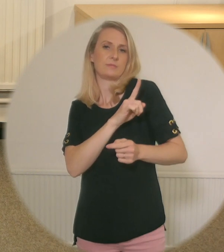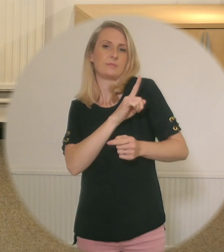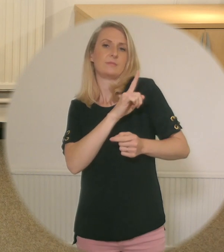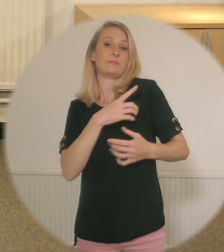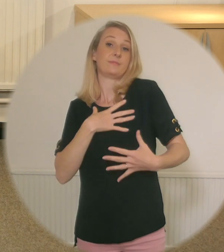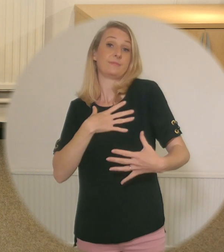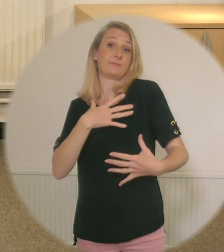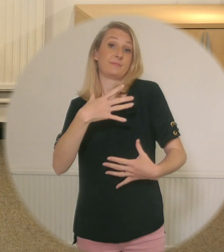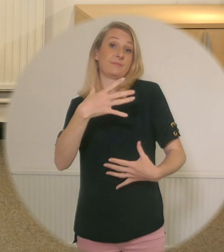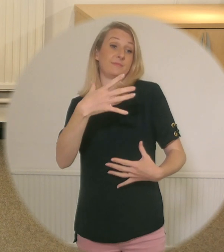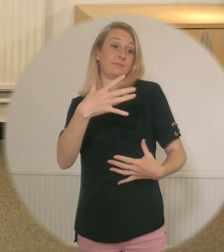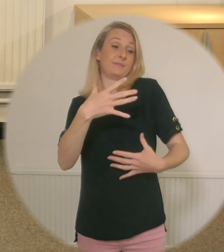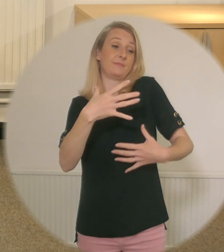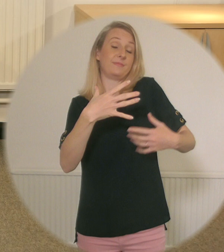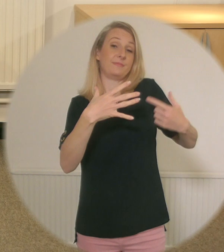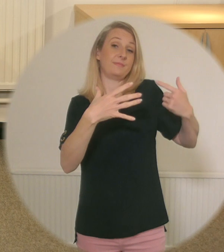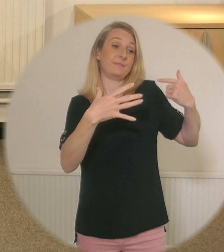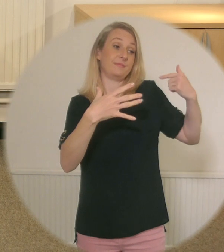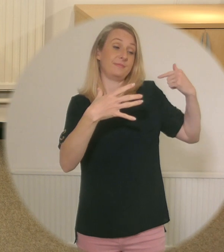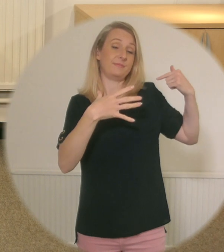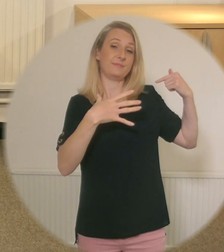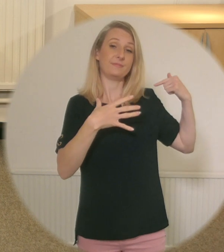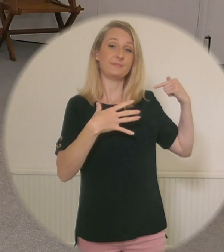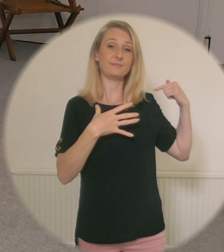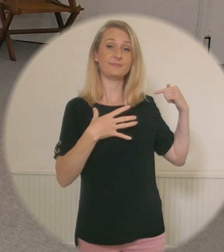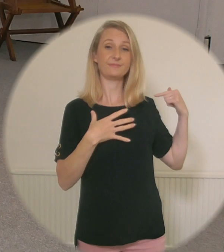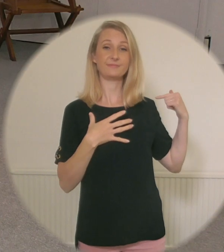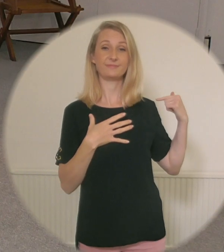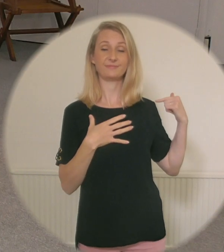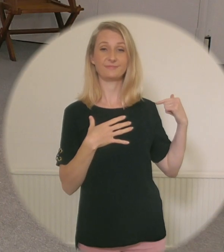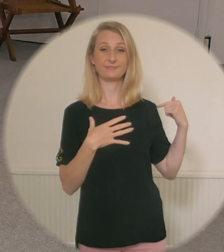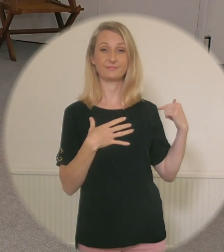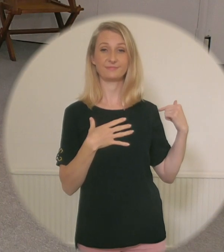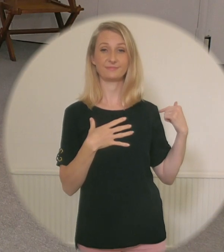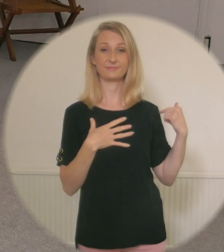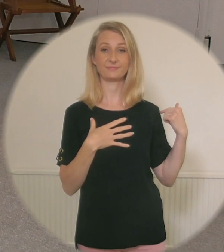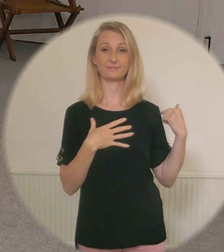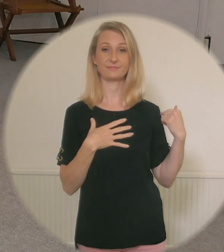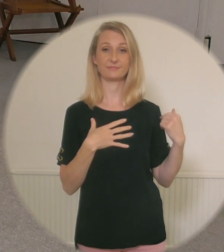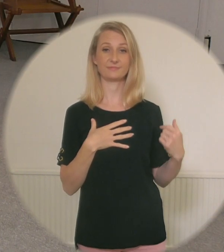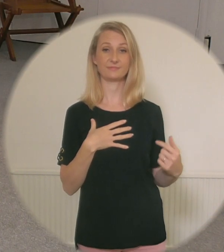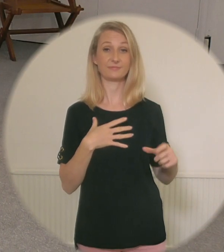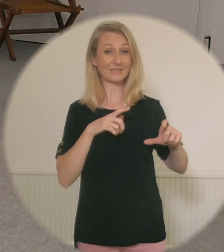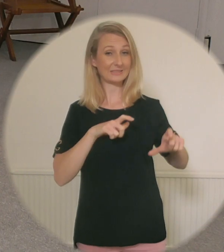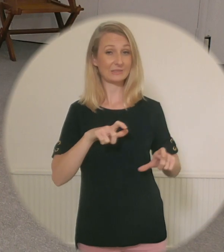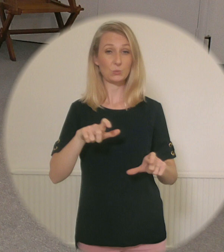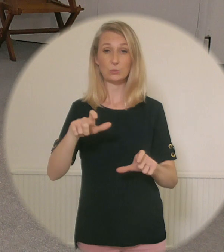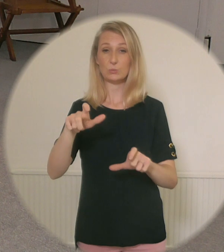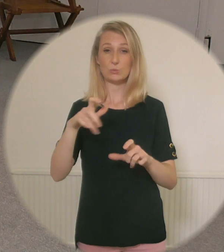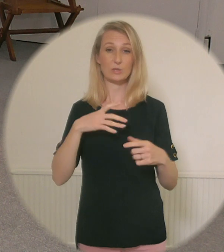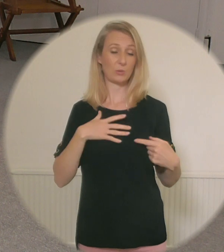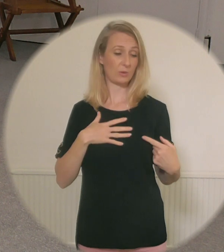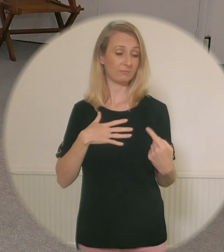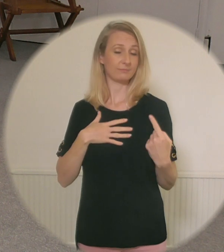inhale, and back and down as you exhale. And let's continue for a few more